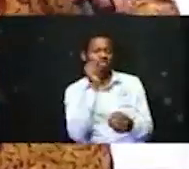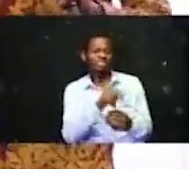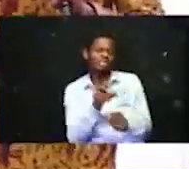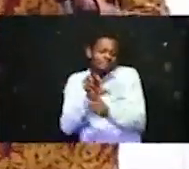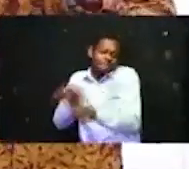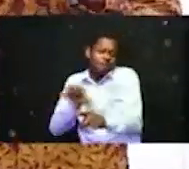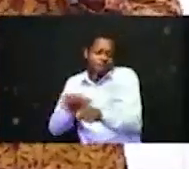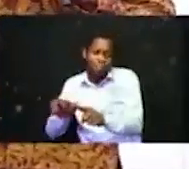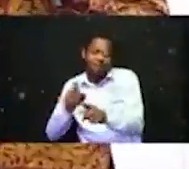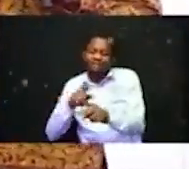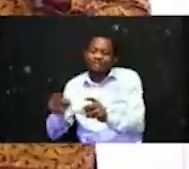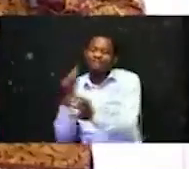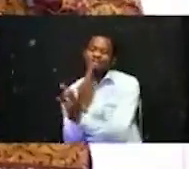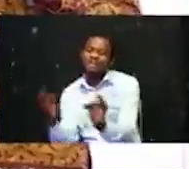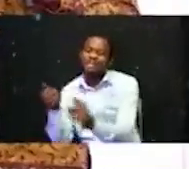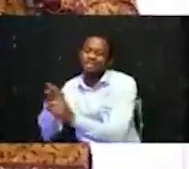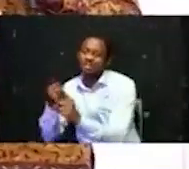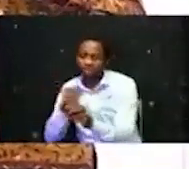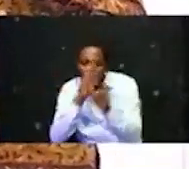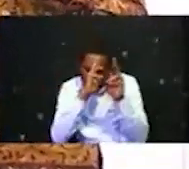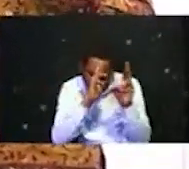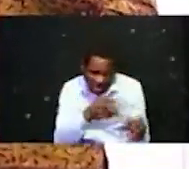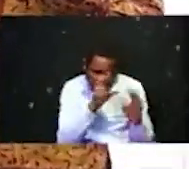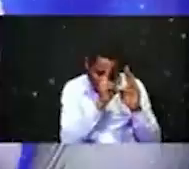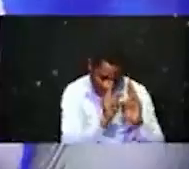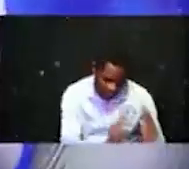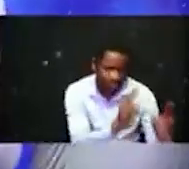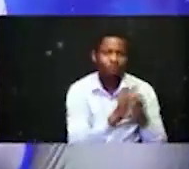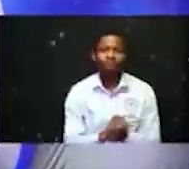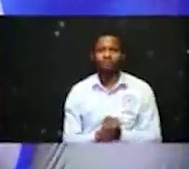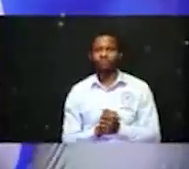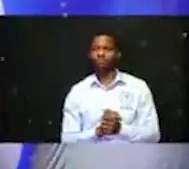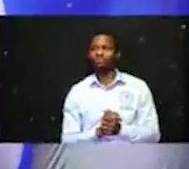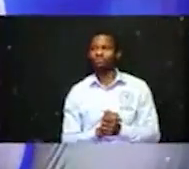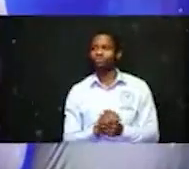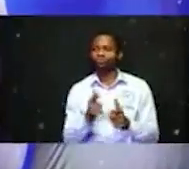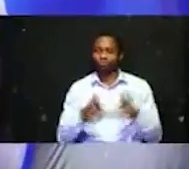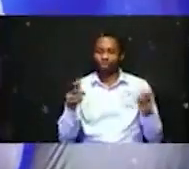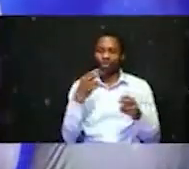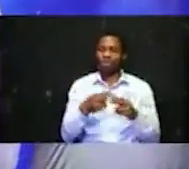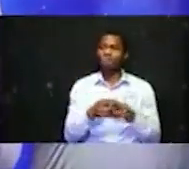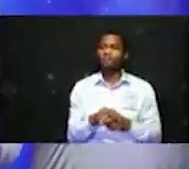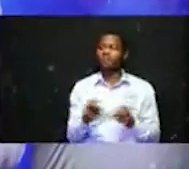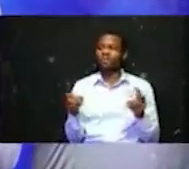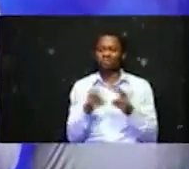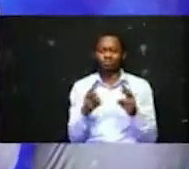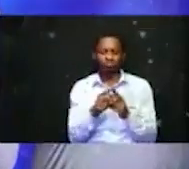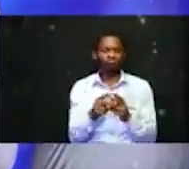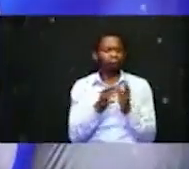a unse obia. Good name e din papa. Great name e din kasiye is much more